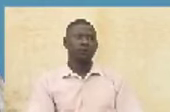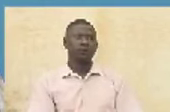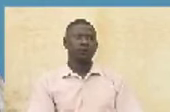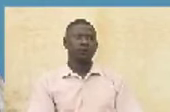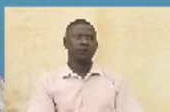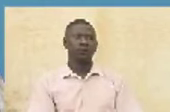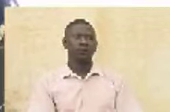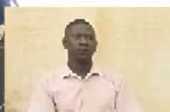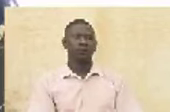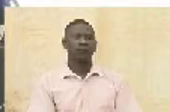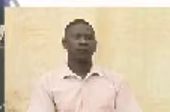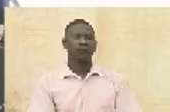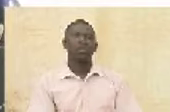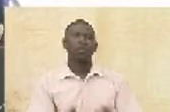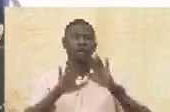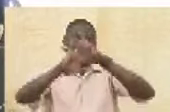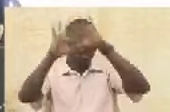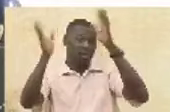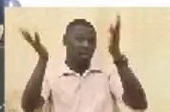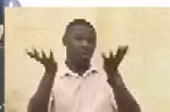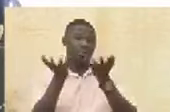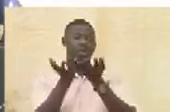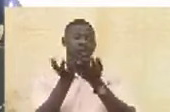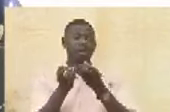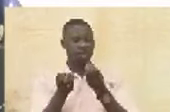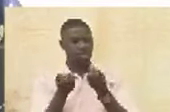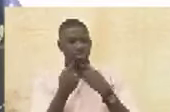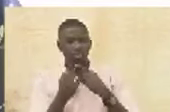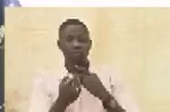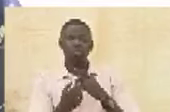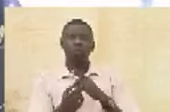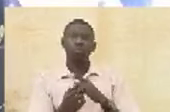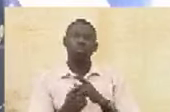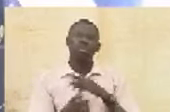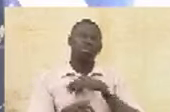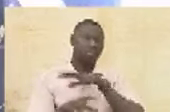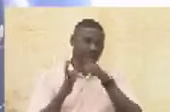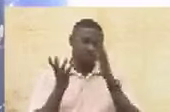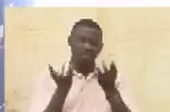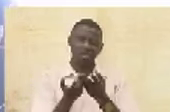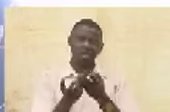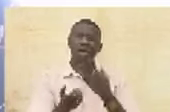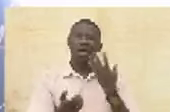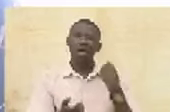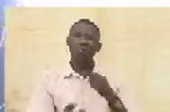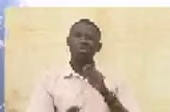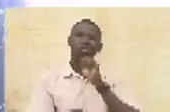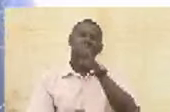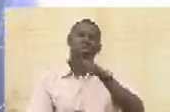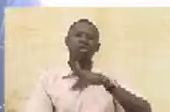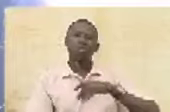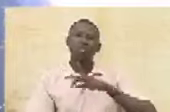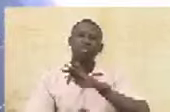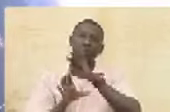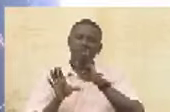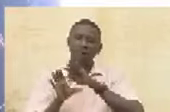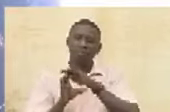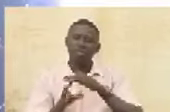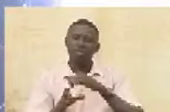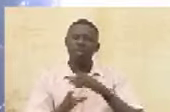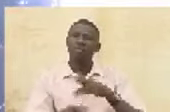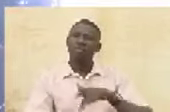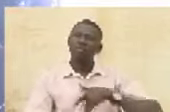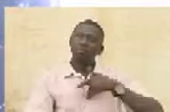Generally, can you tell us what impact this incident has been on your family? Akoboto silang